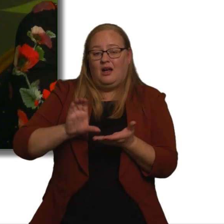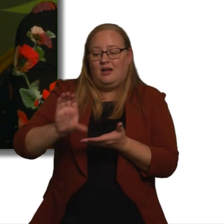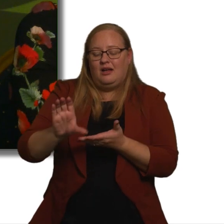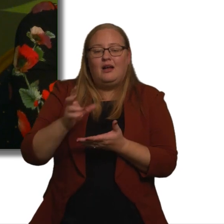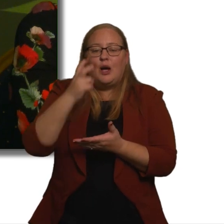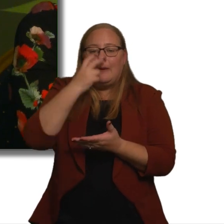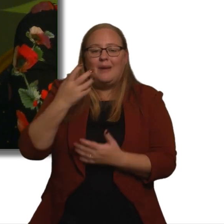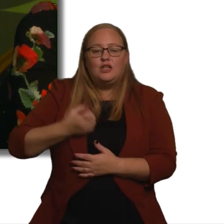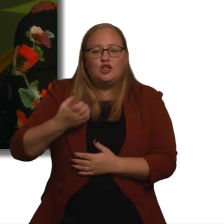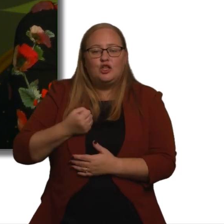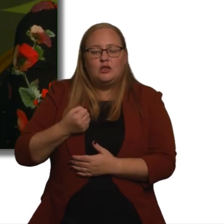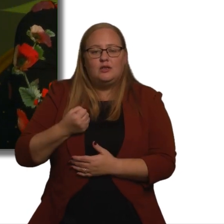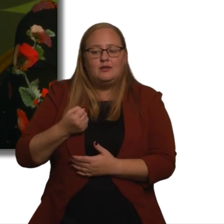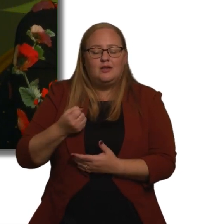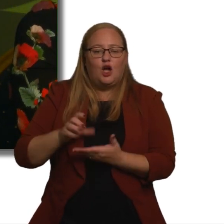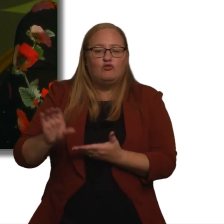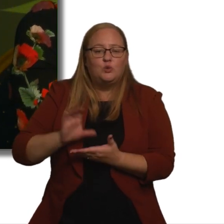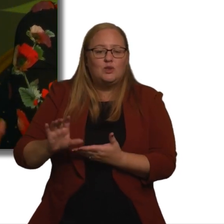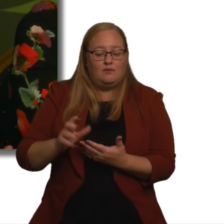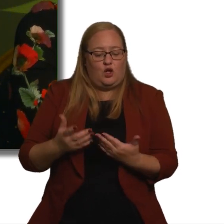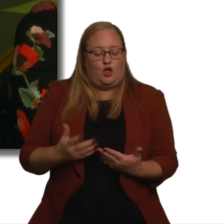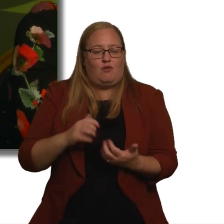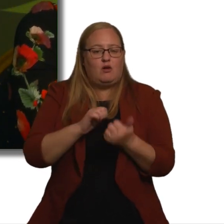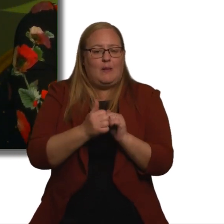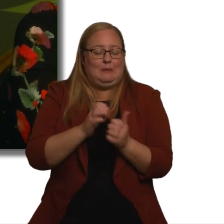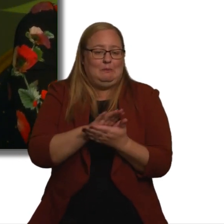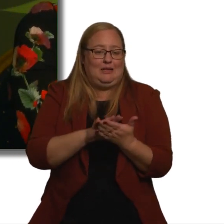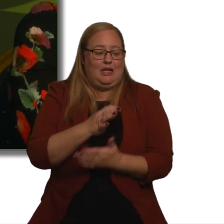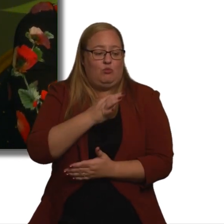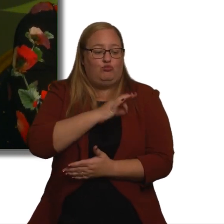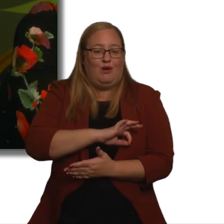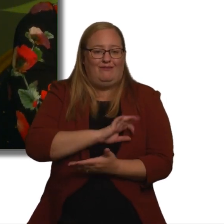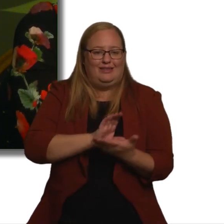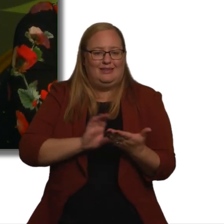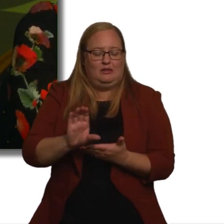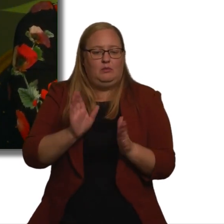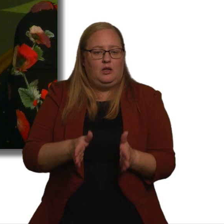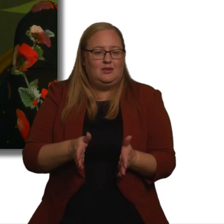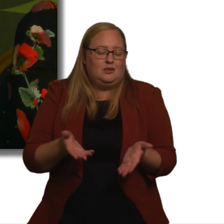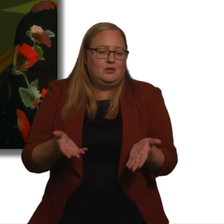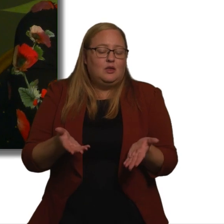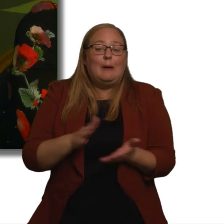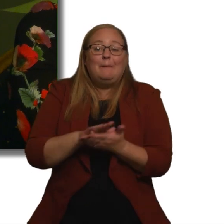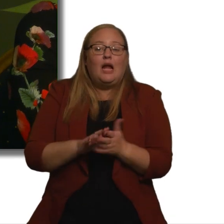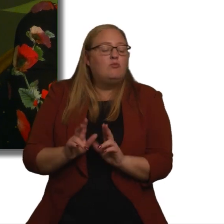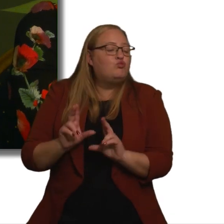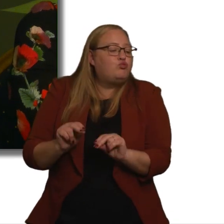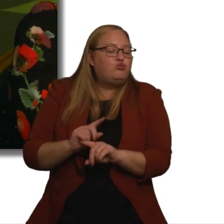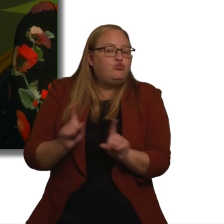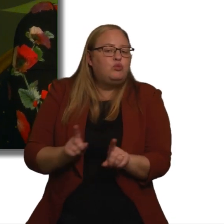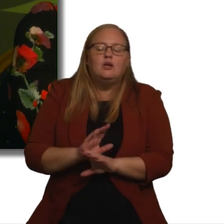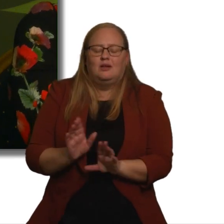current colleagues comes out of our profit. It doesn't mean it's a no, it just means it's a different treatment and has an impact then on the profitability